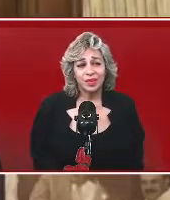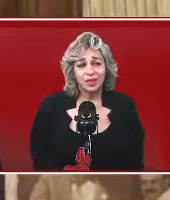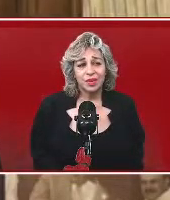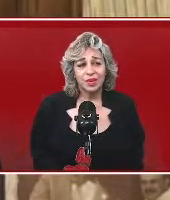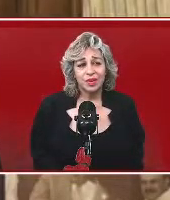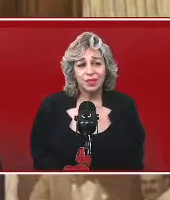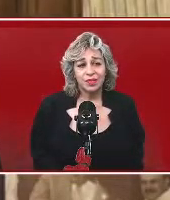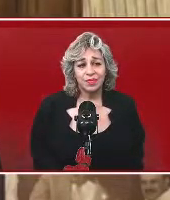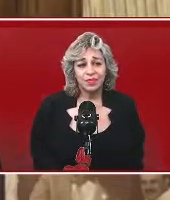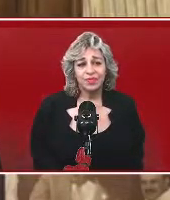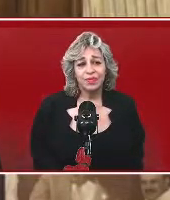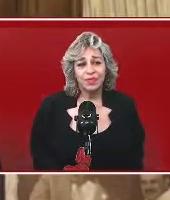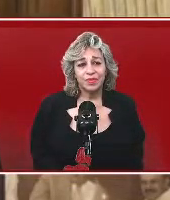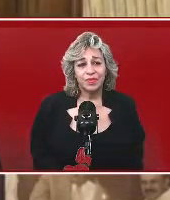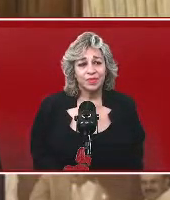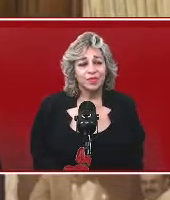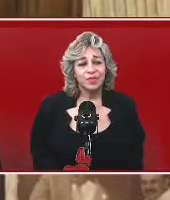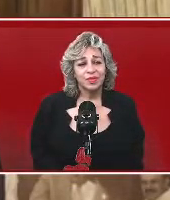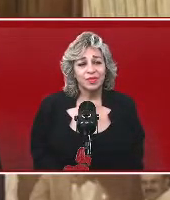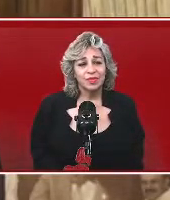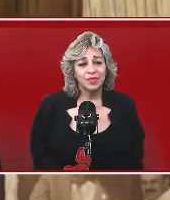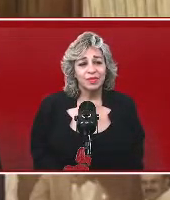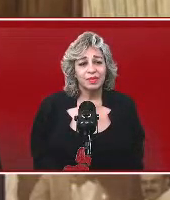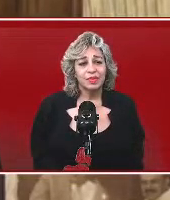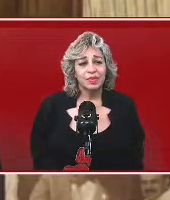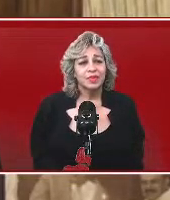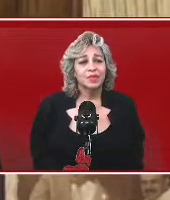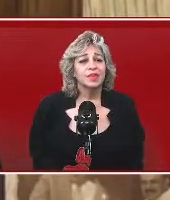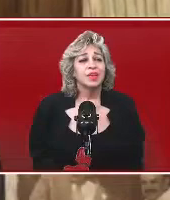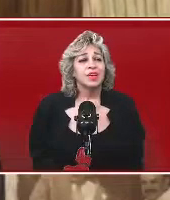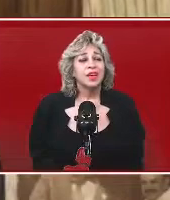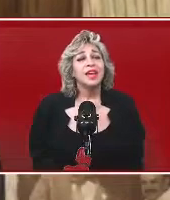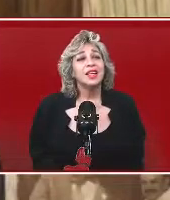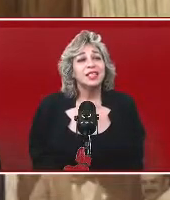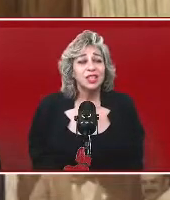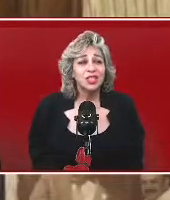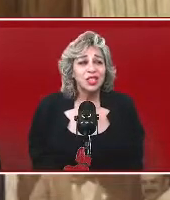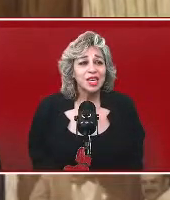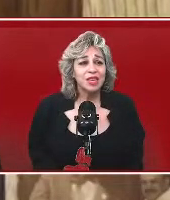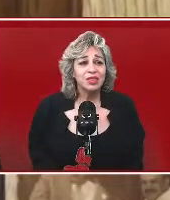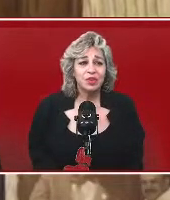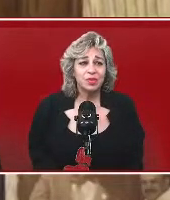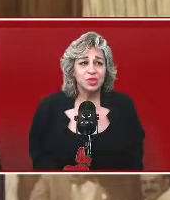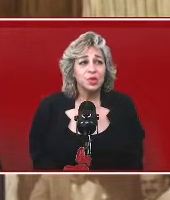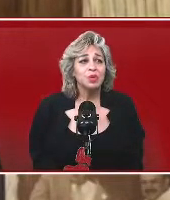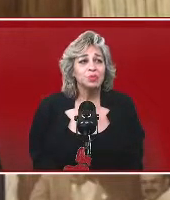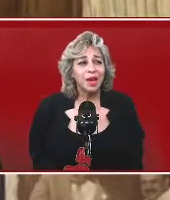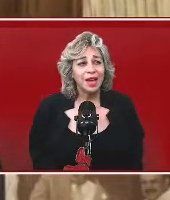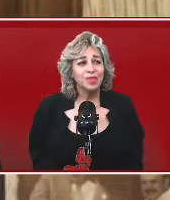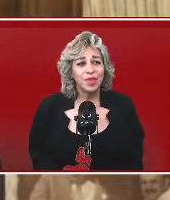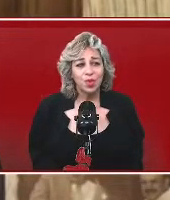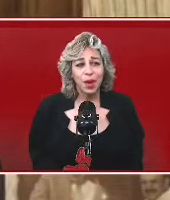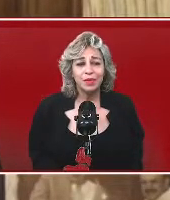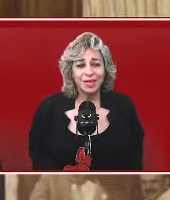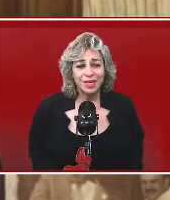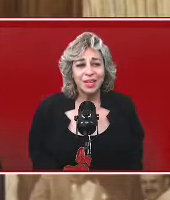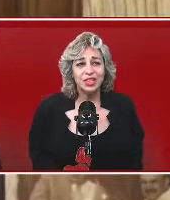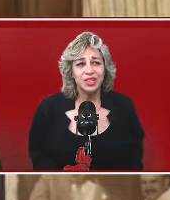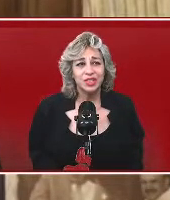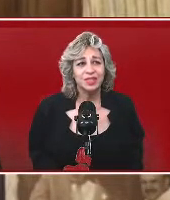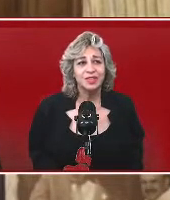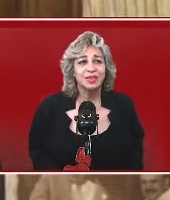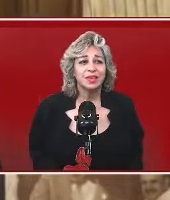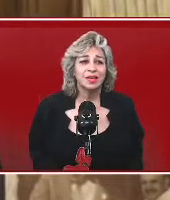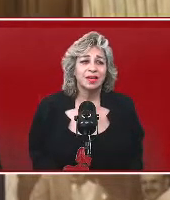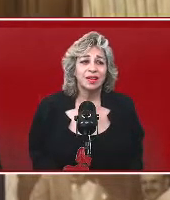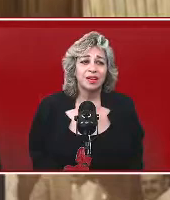cumpliendo con las recomendaciones que and let's continue to comply with the